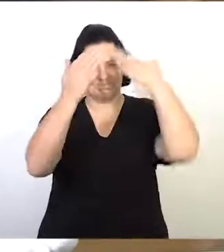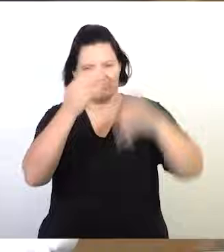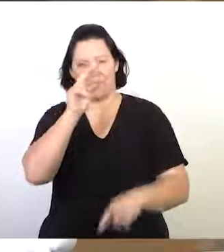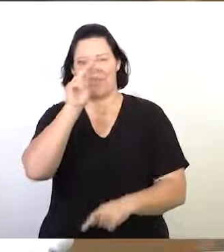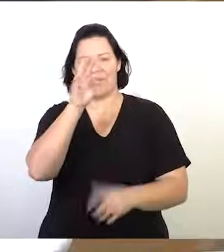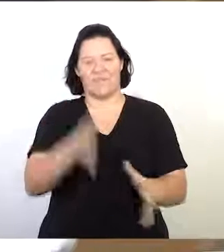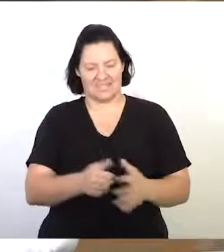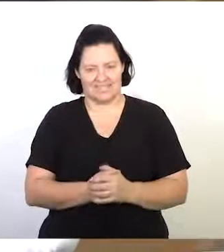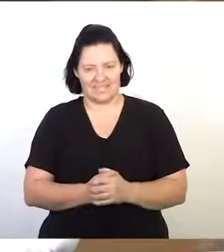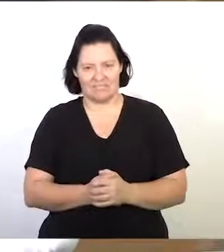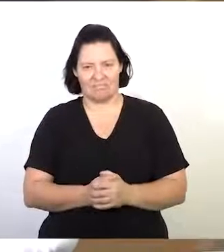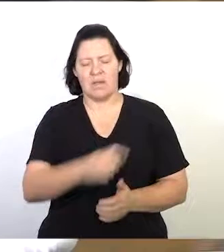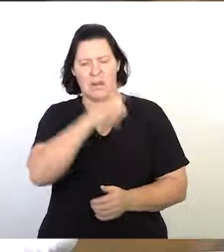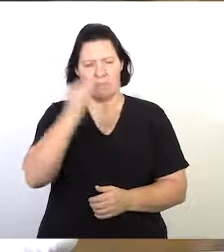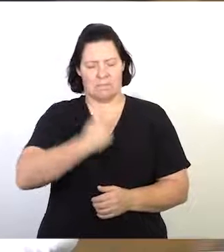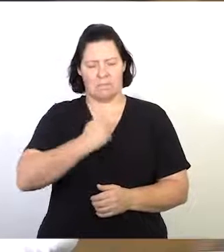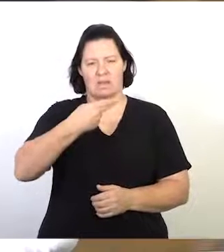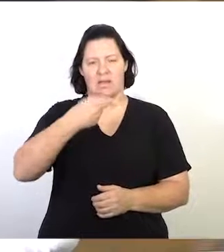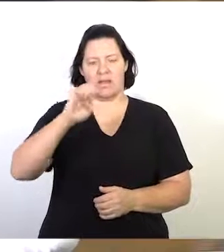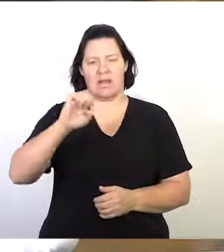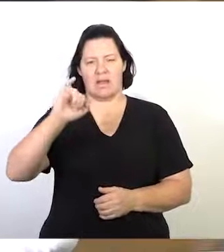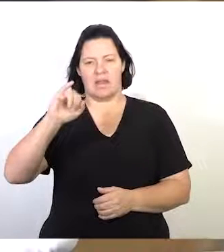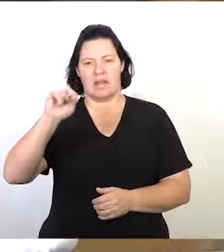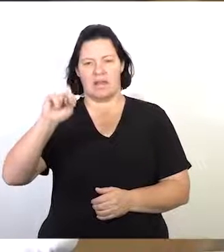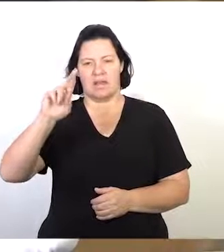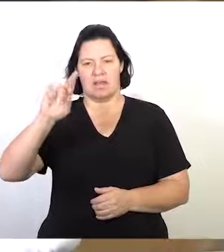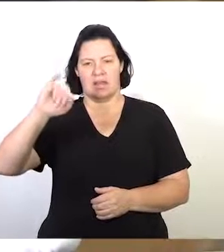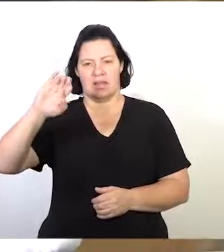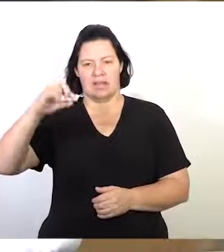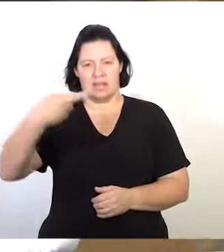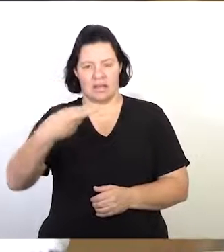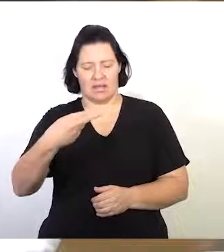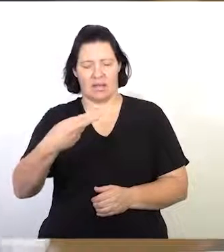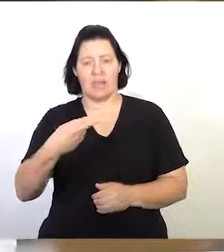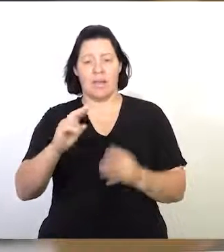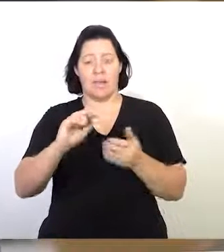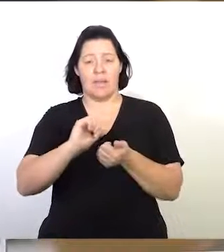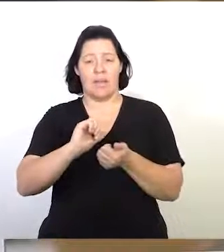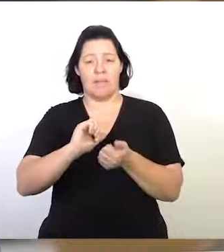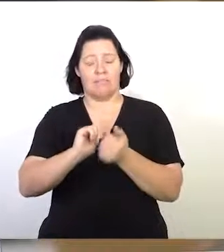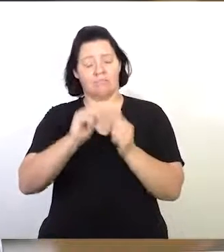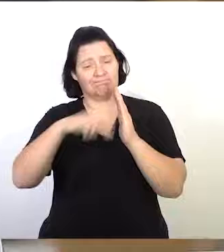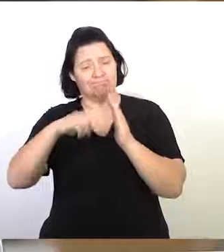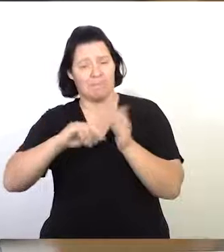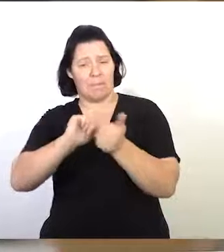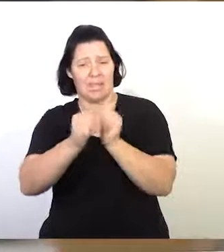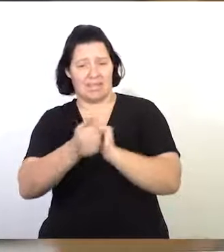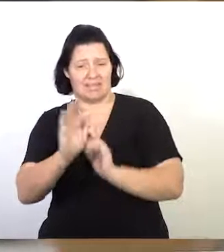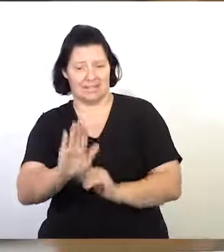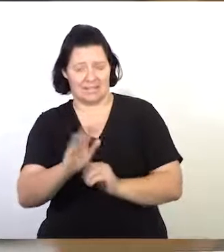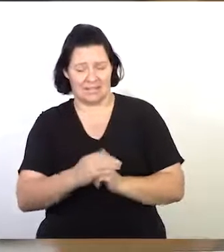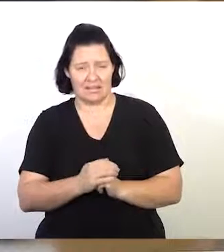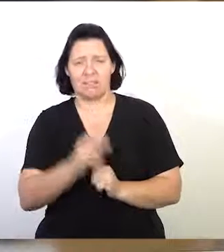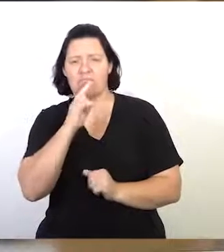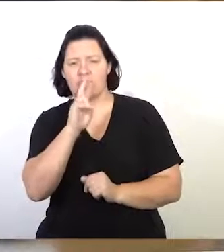our viewers out there. My name is Heinrich Neetling and welcome to Mathematical Literacy. Now, in today's lesson, we'll be focusing on